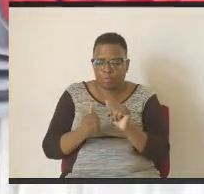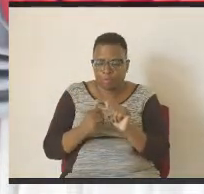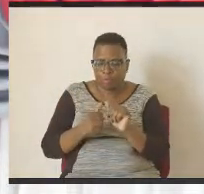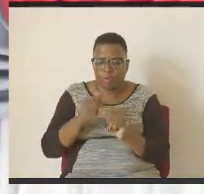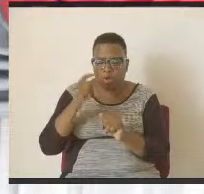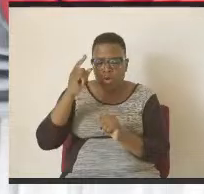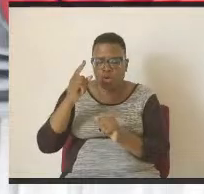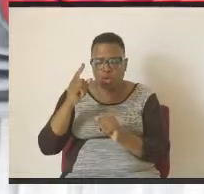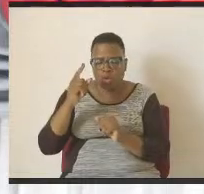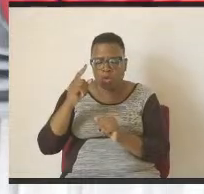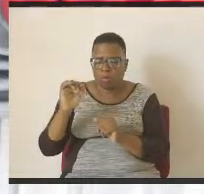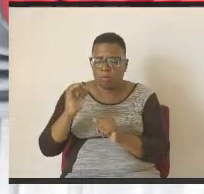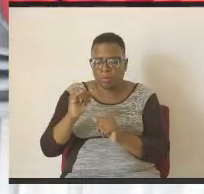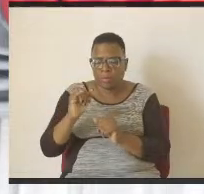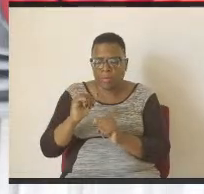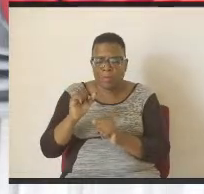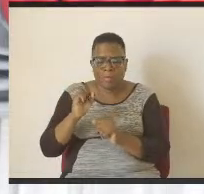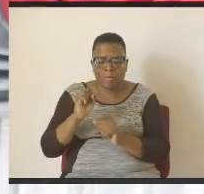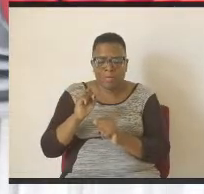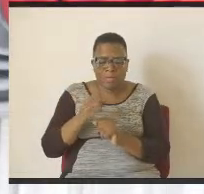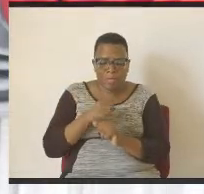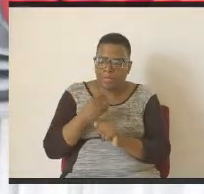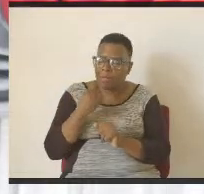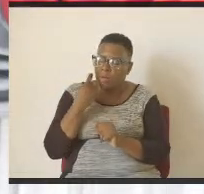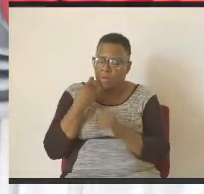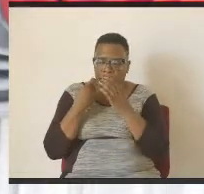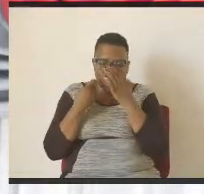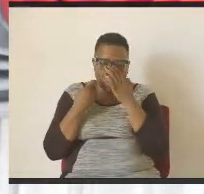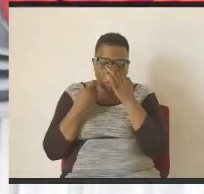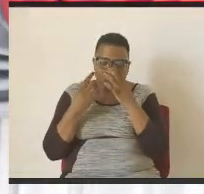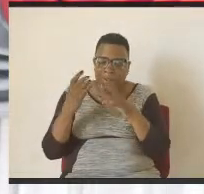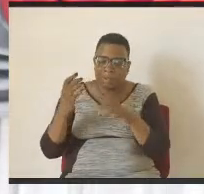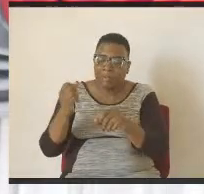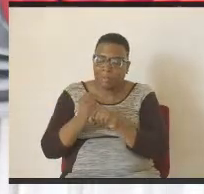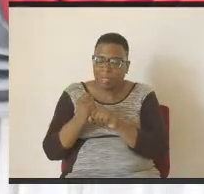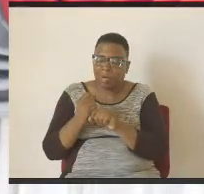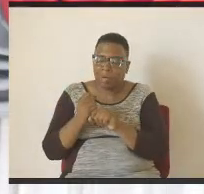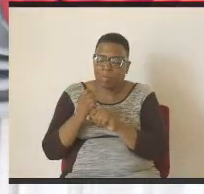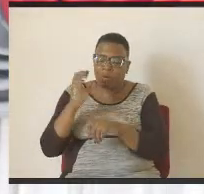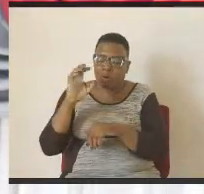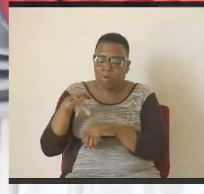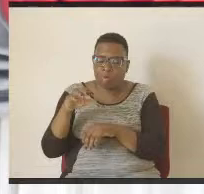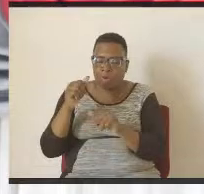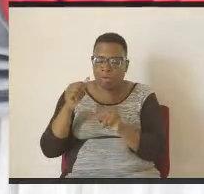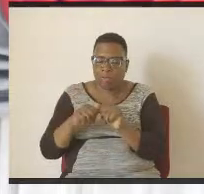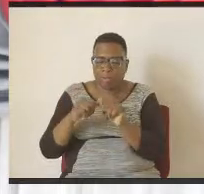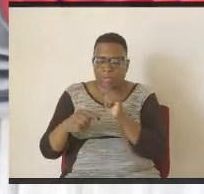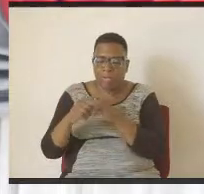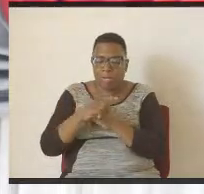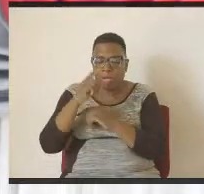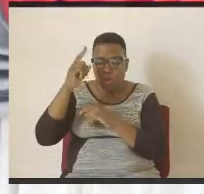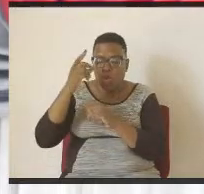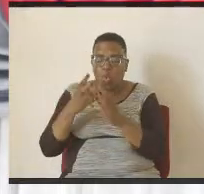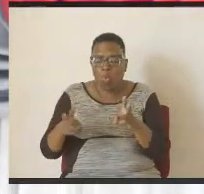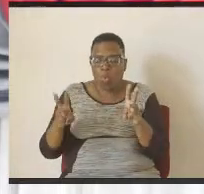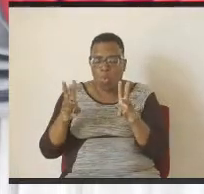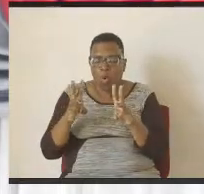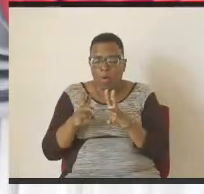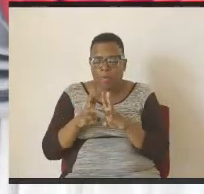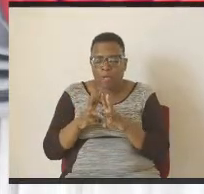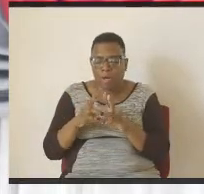sister sung earlier, take up our cross daily to follow you, because you are worthy when we think of all that you have done for